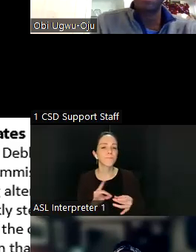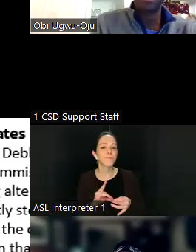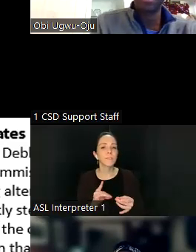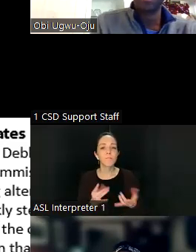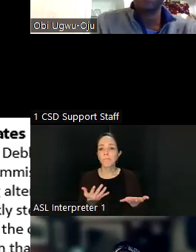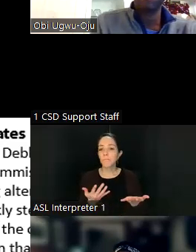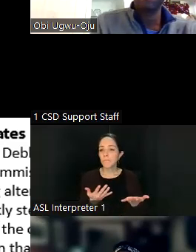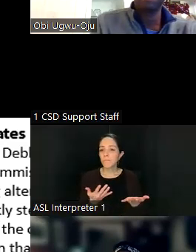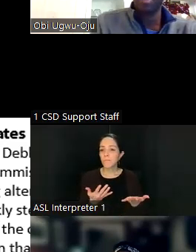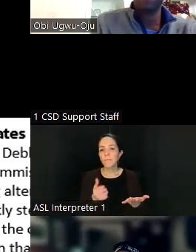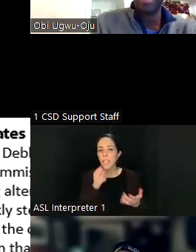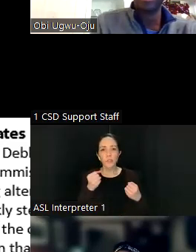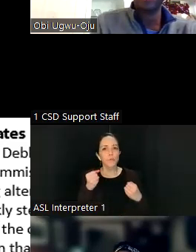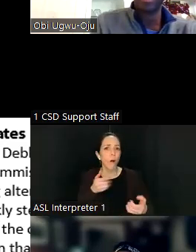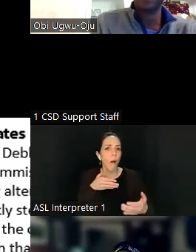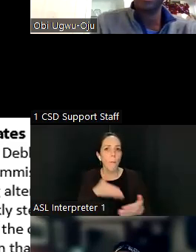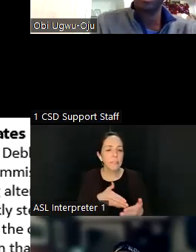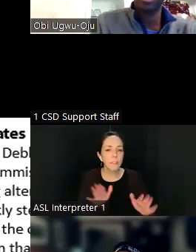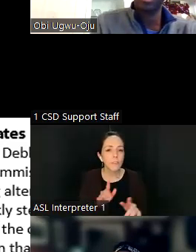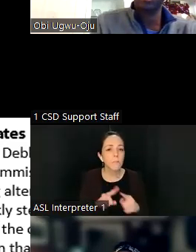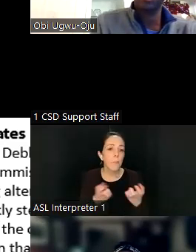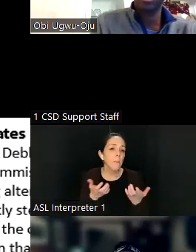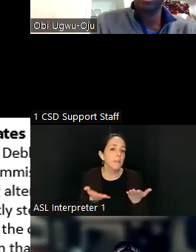the statement. Just like, I don't know if adding a text,